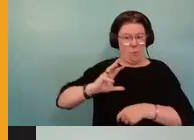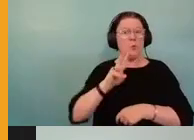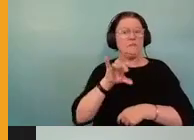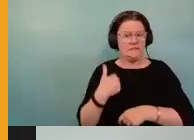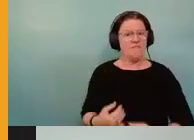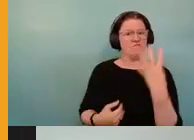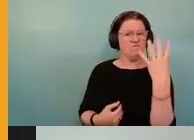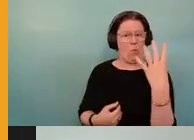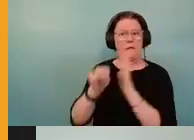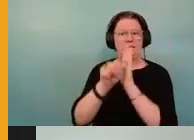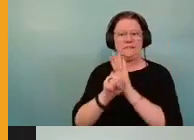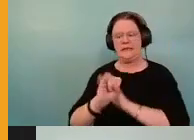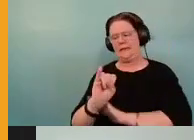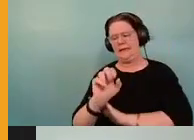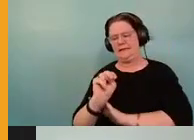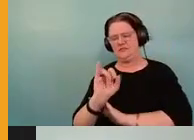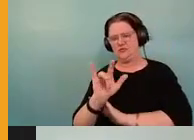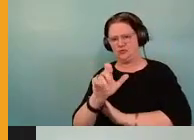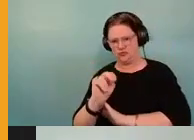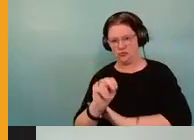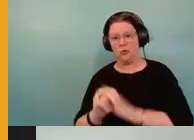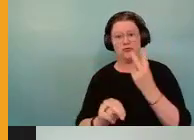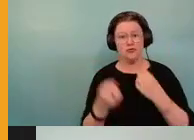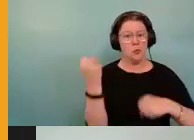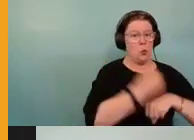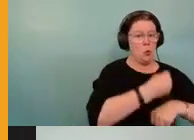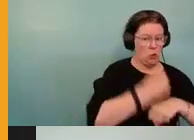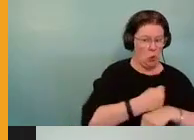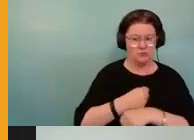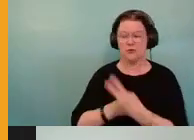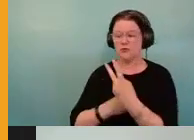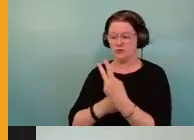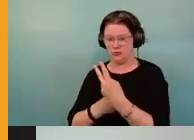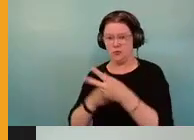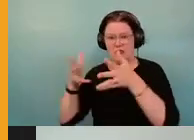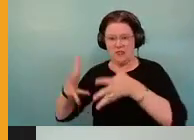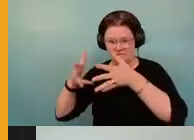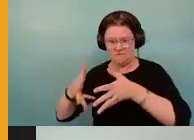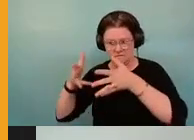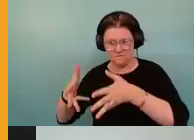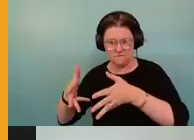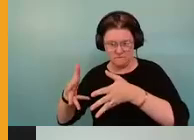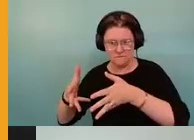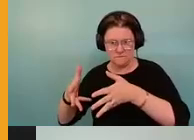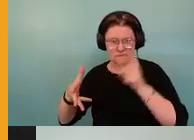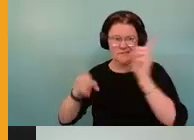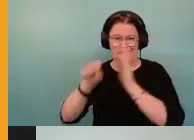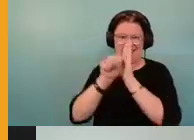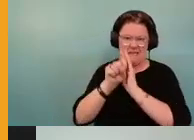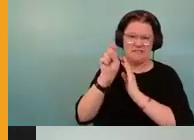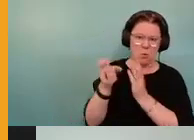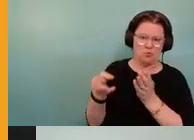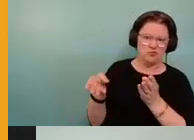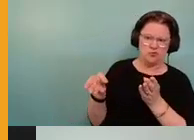institutions. Um, Two of them are closed, two of them remain, but they're supposed to kind of close due to